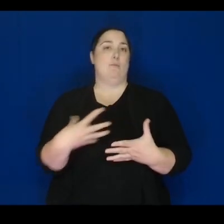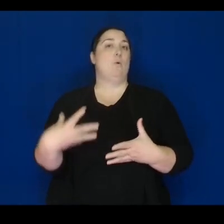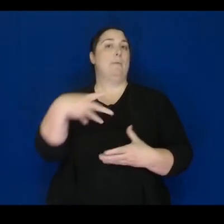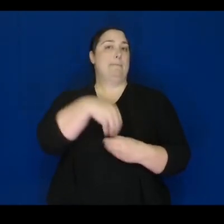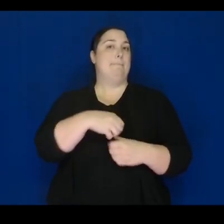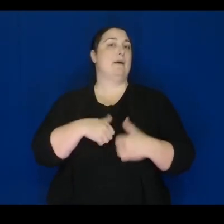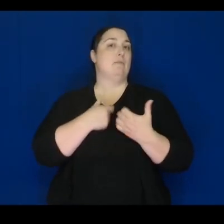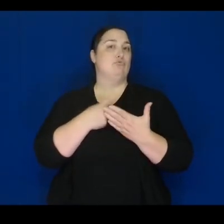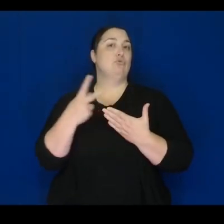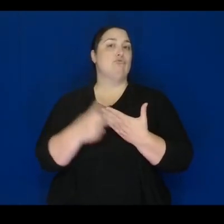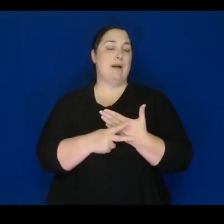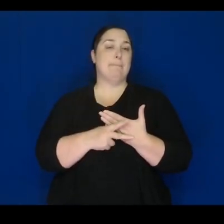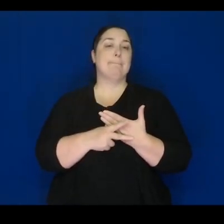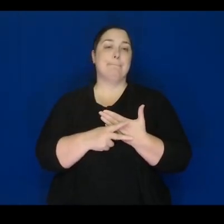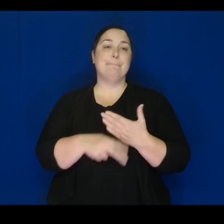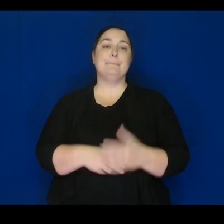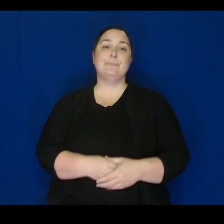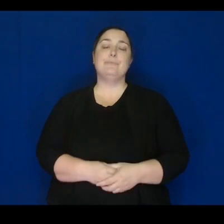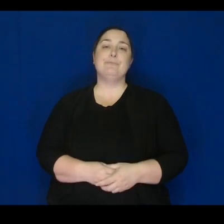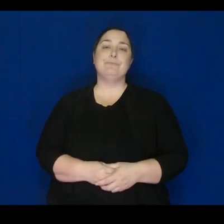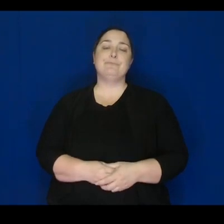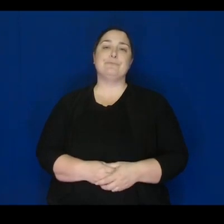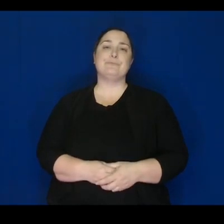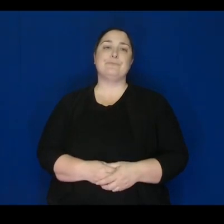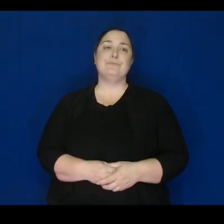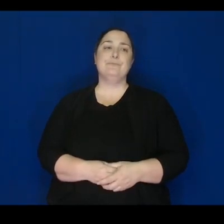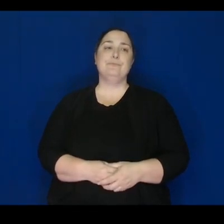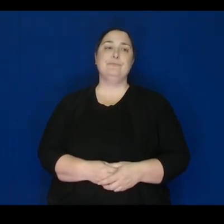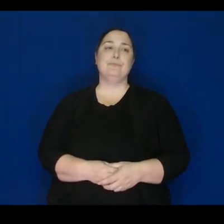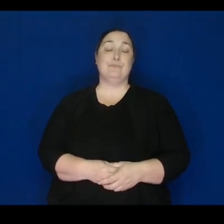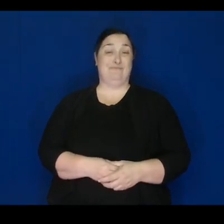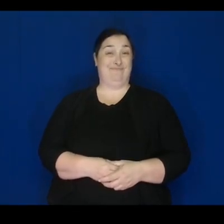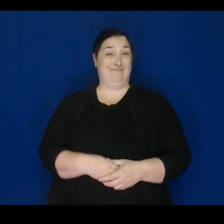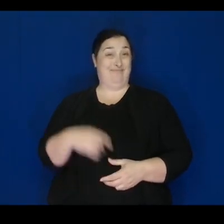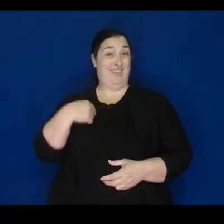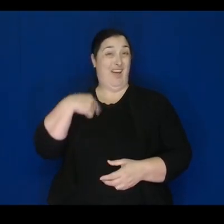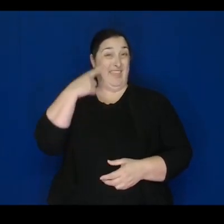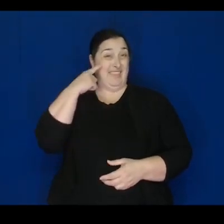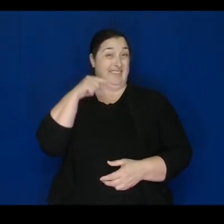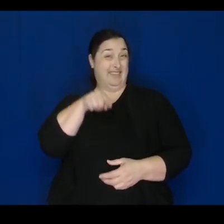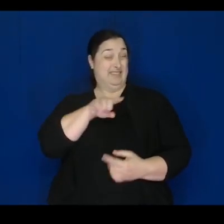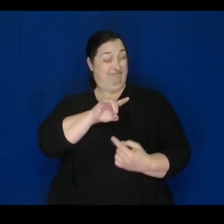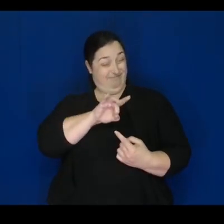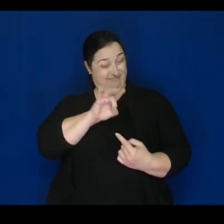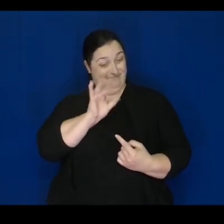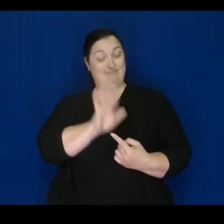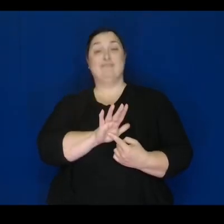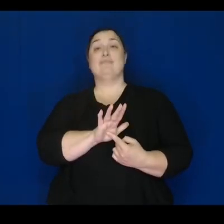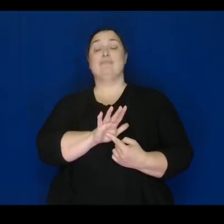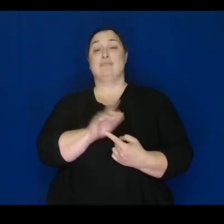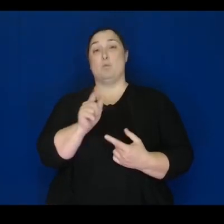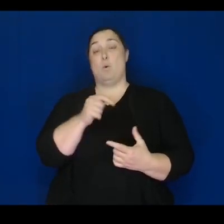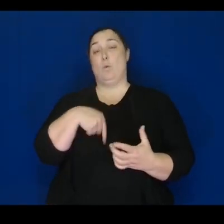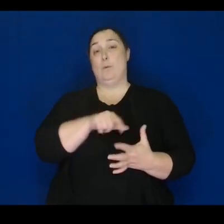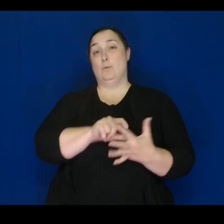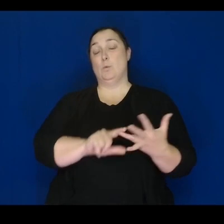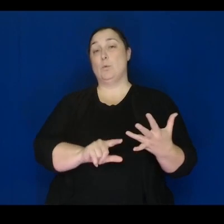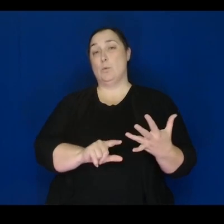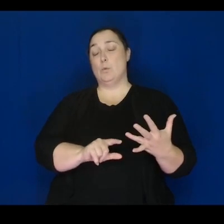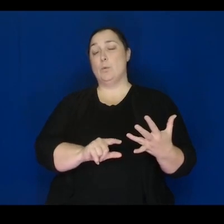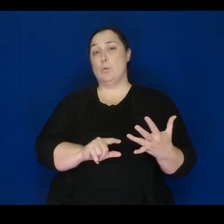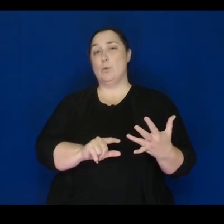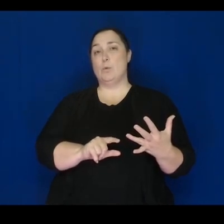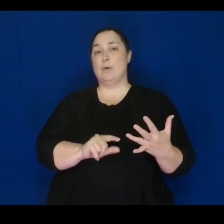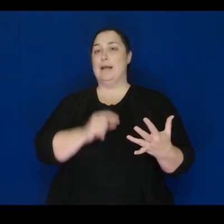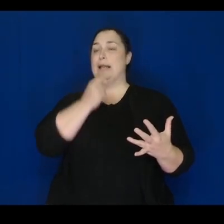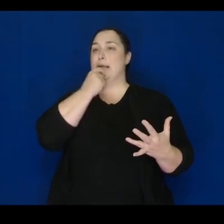programs. And I think this is a really critical aspect to what we do. And just to be a